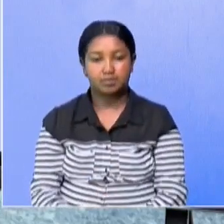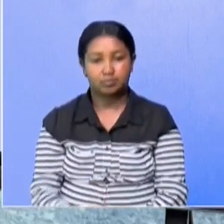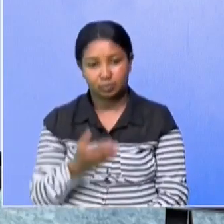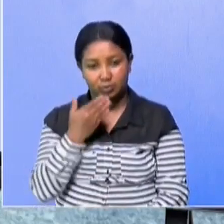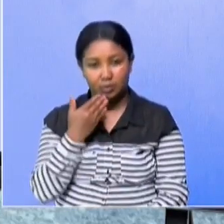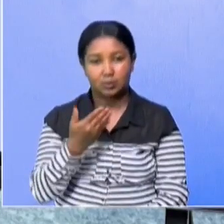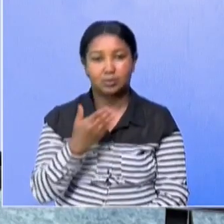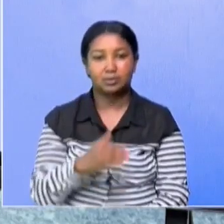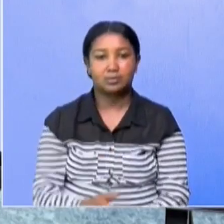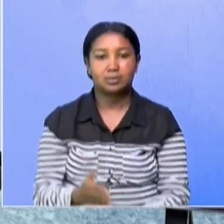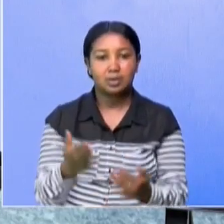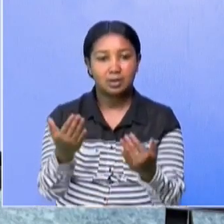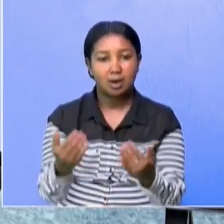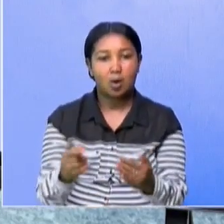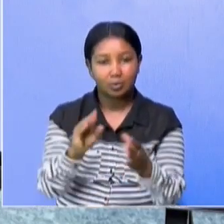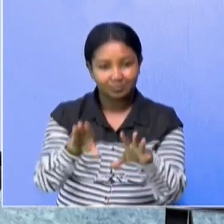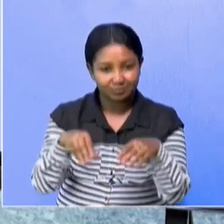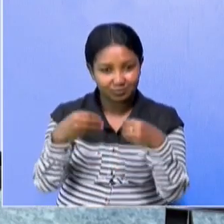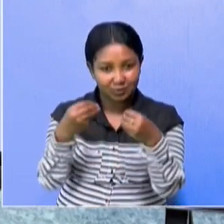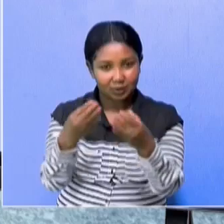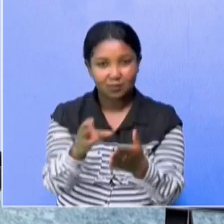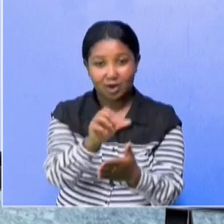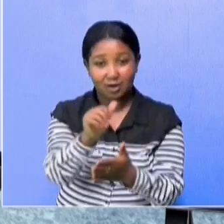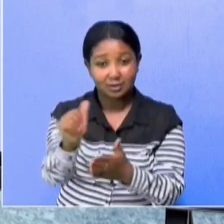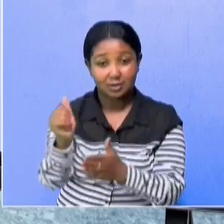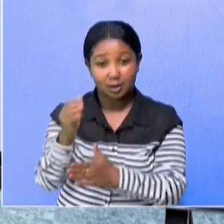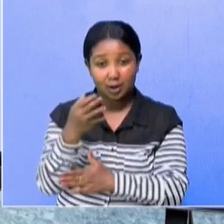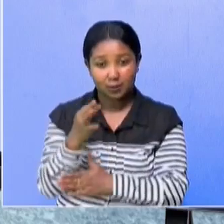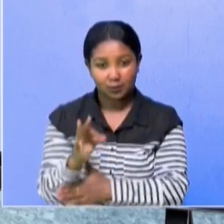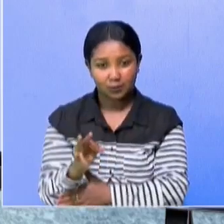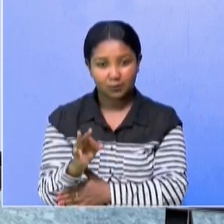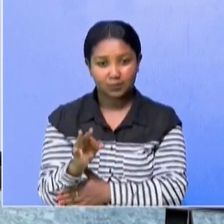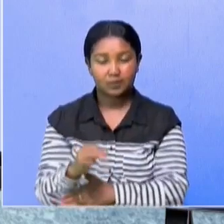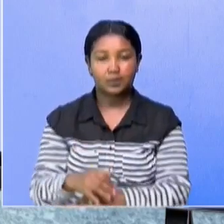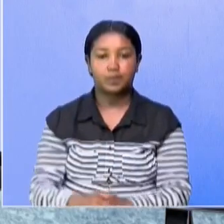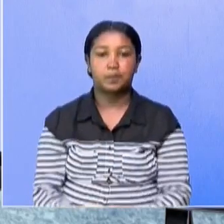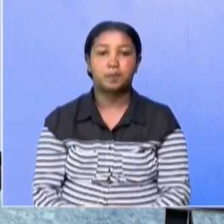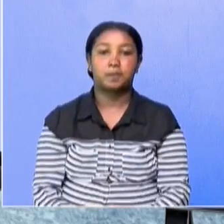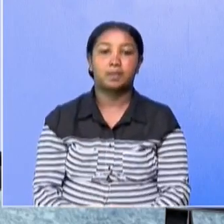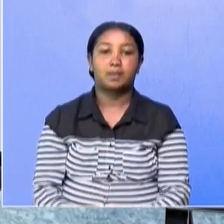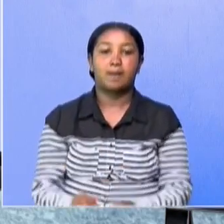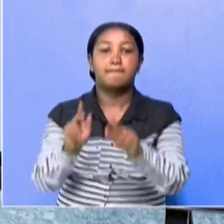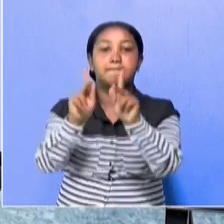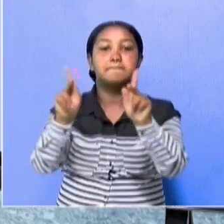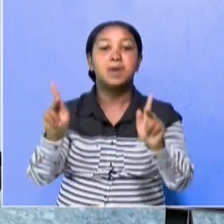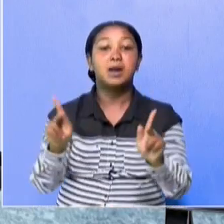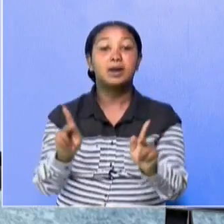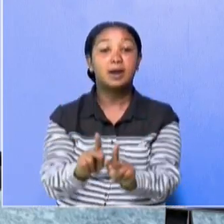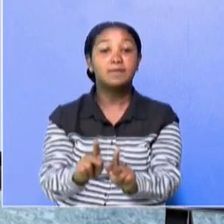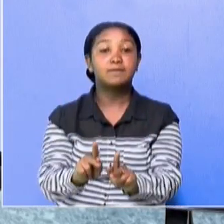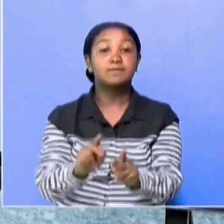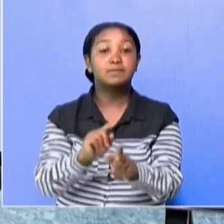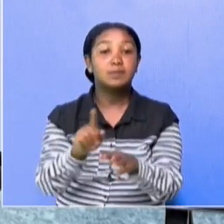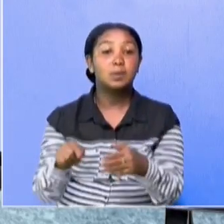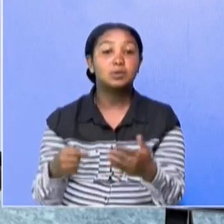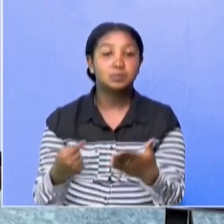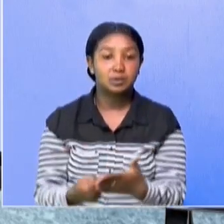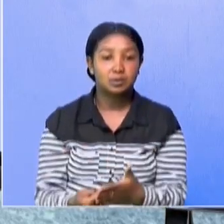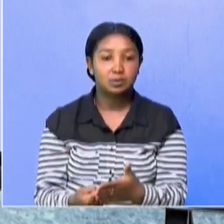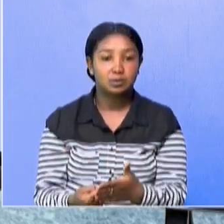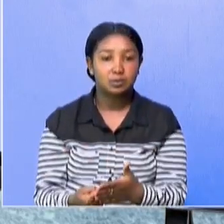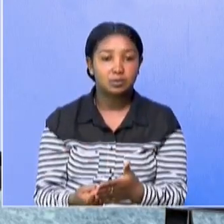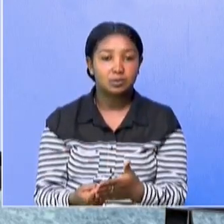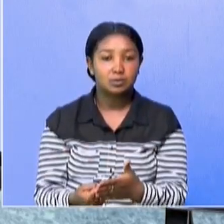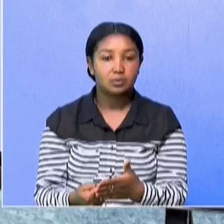Good. Now I would like to give you another kind of paragraph which stands about what?